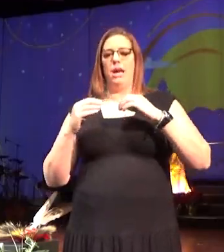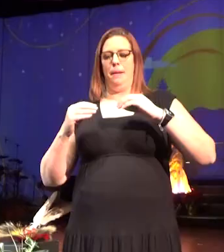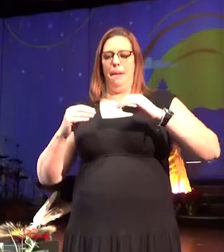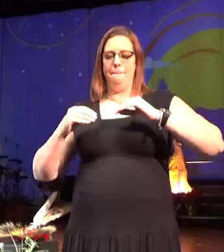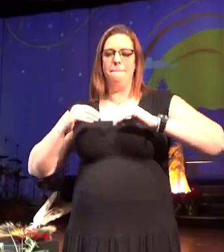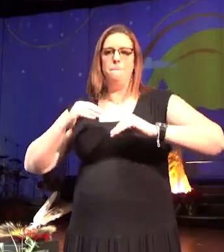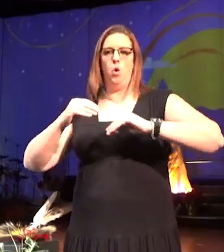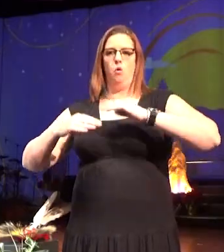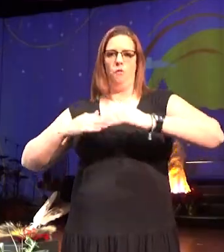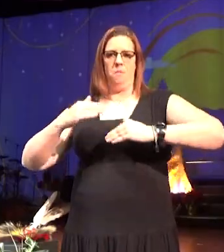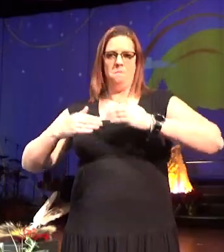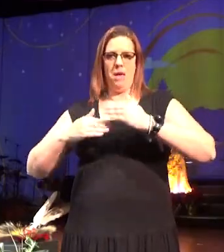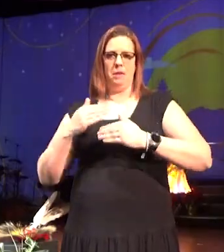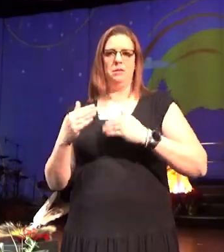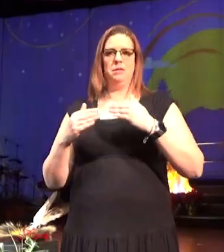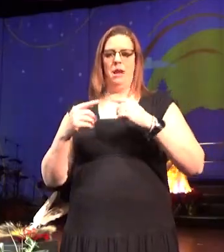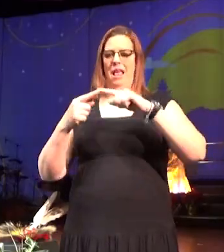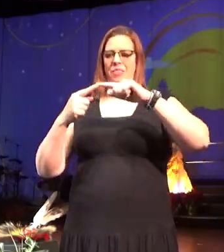of life.